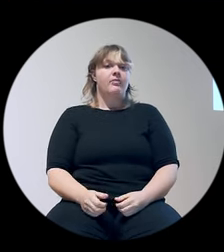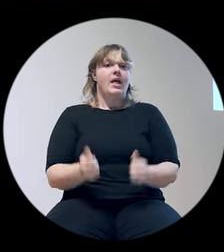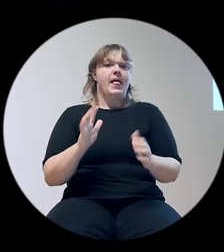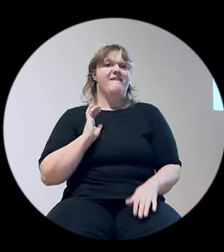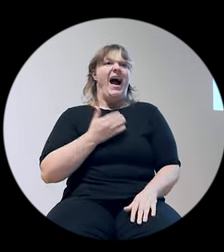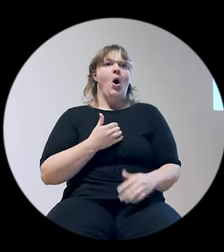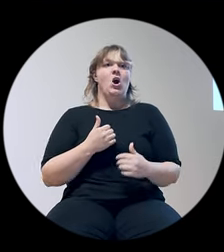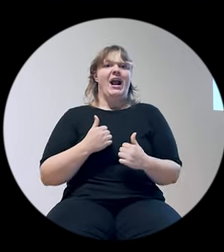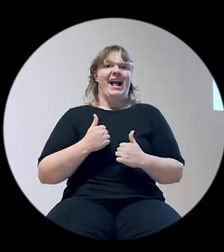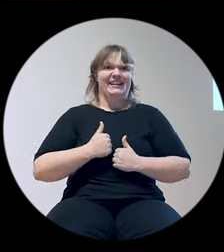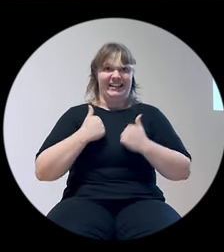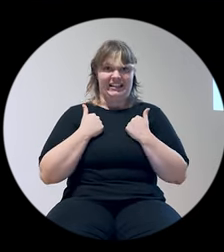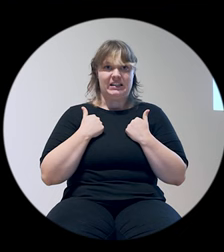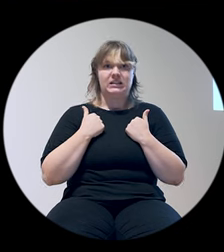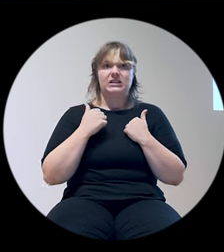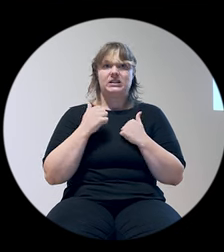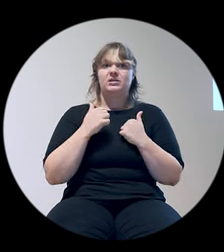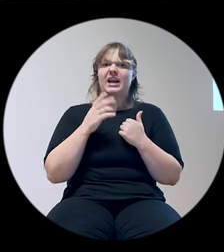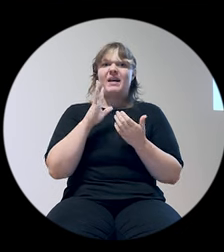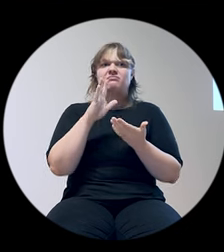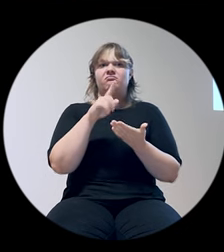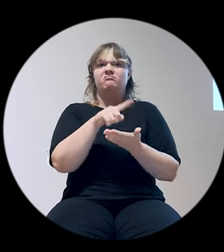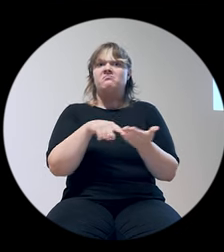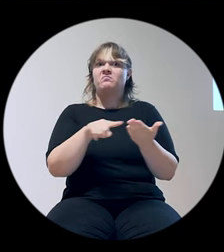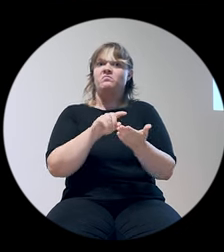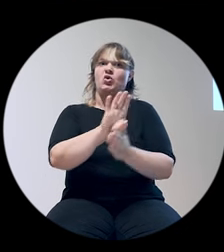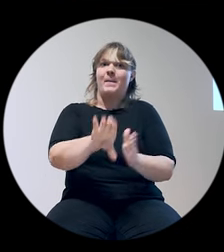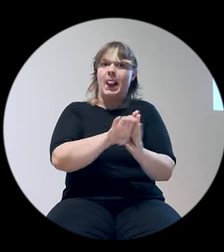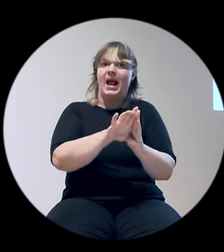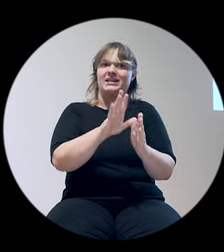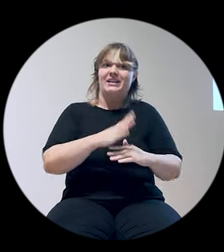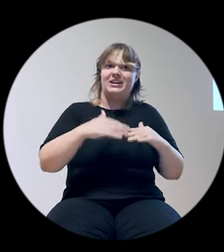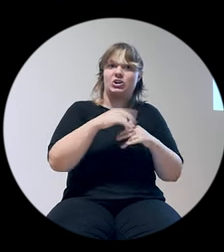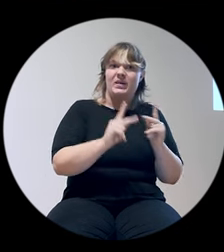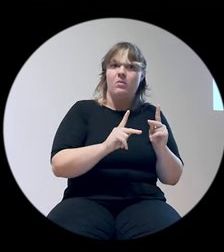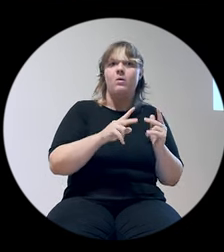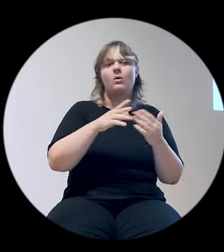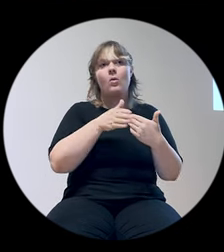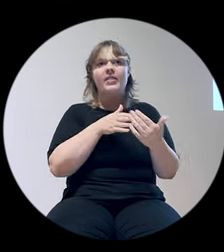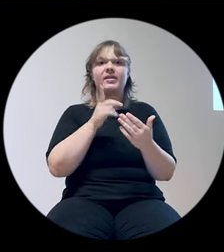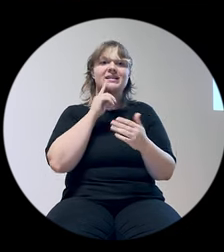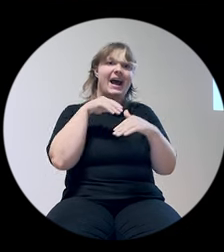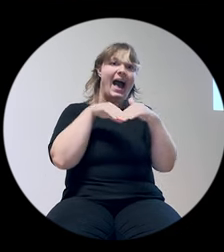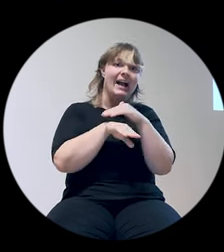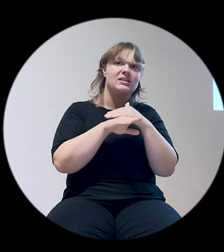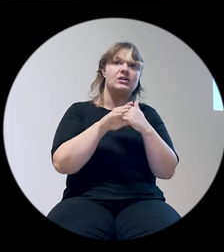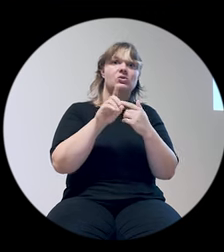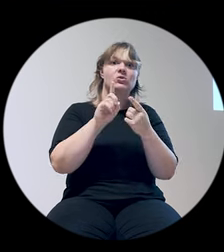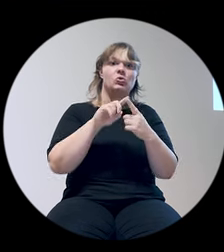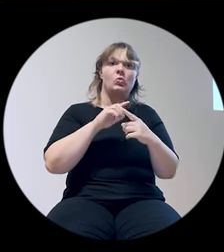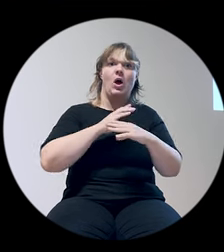existence has been criminalized as Indigenous people, whether that's access to or protecting